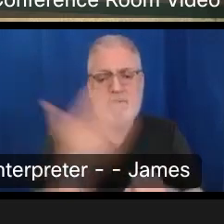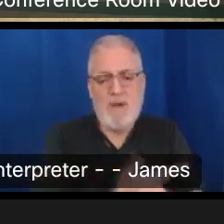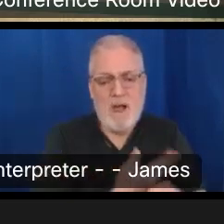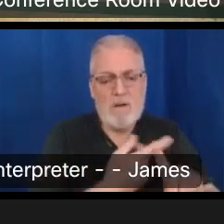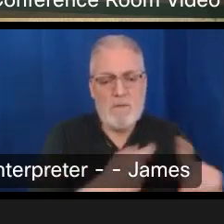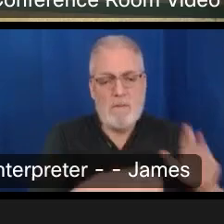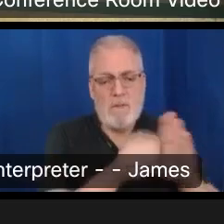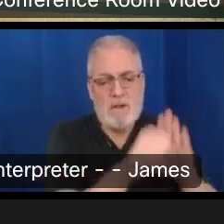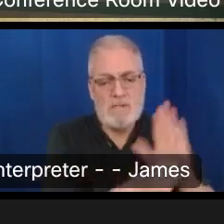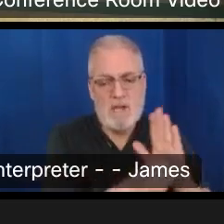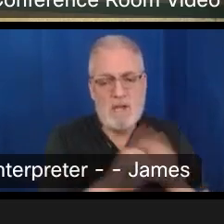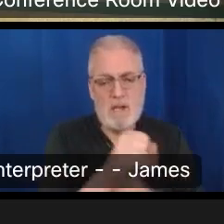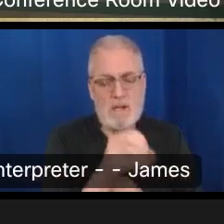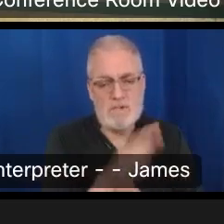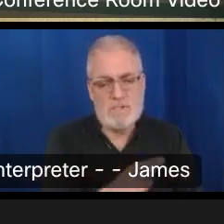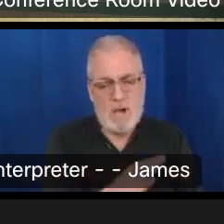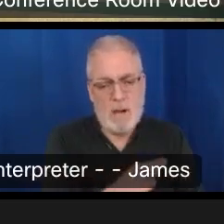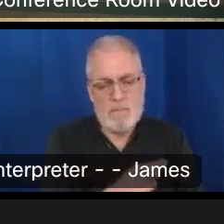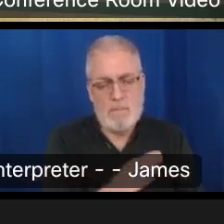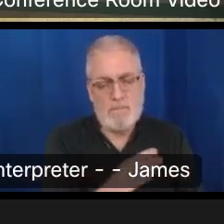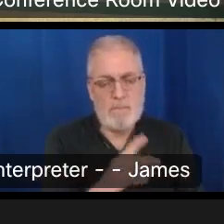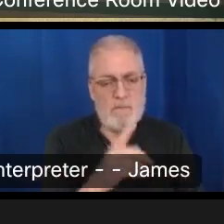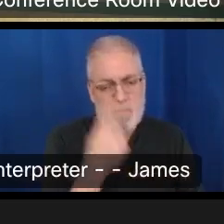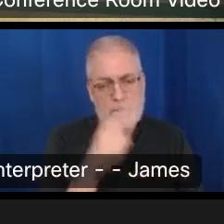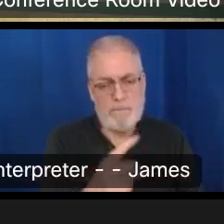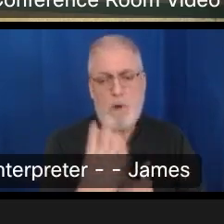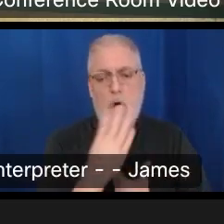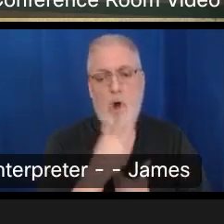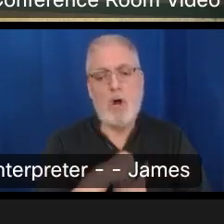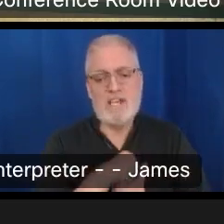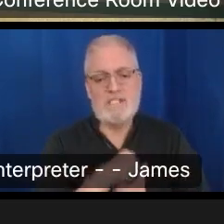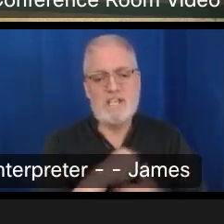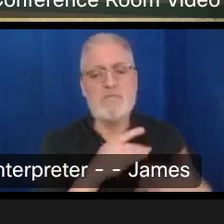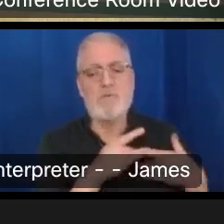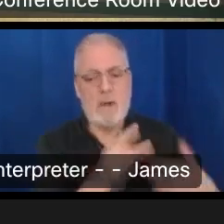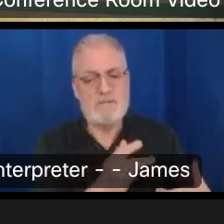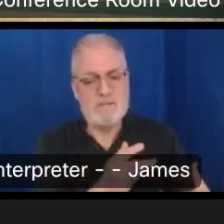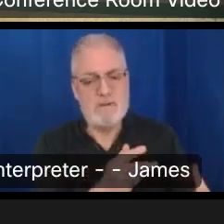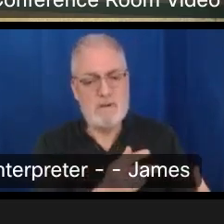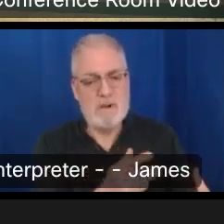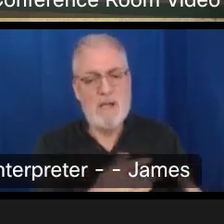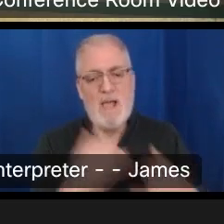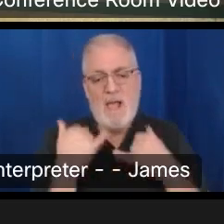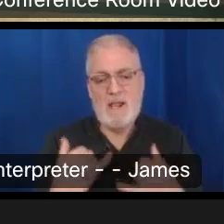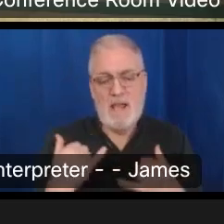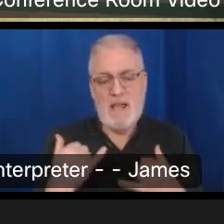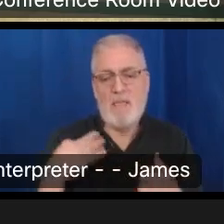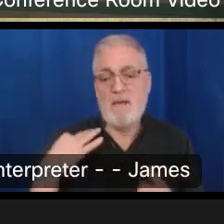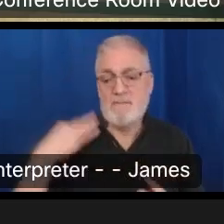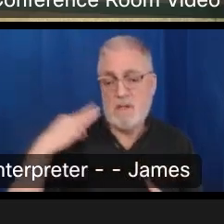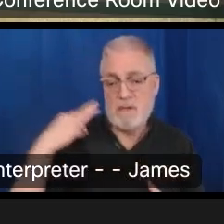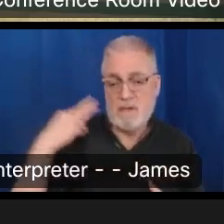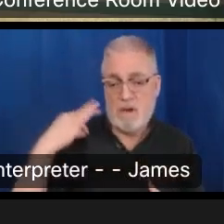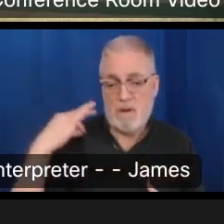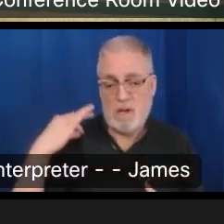for essentially autistic traits. And so now they're volunteering so that way they don't have a gap in their resume, but they're learning